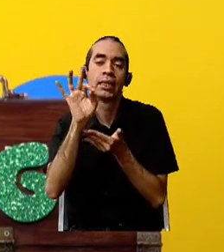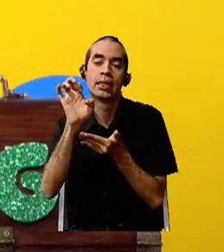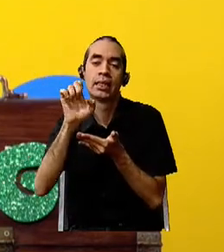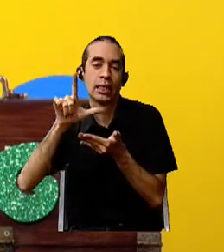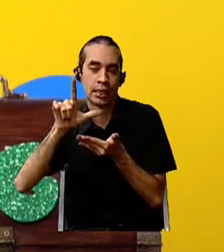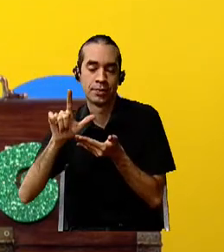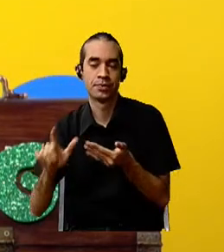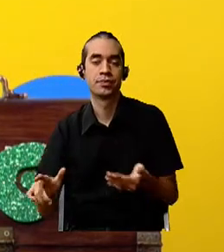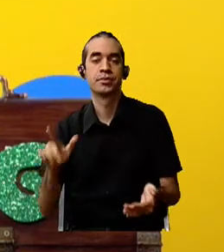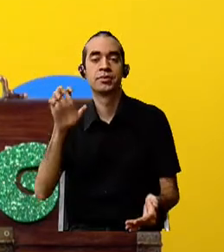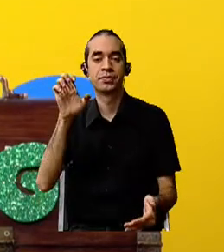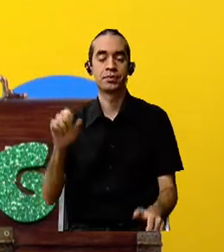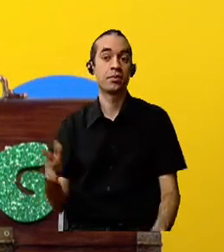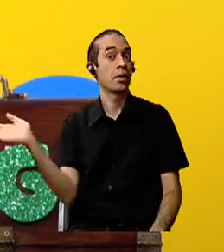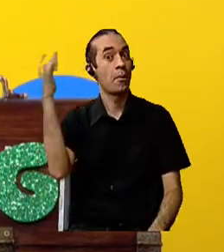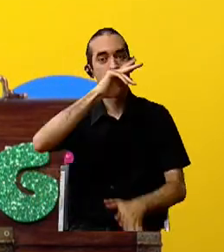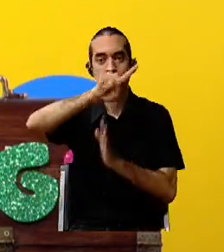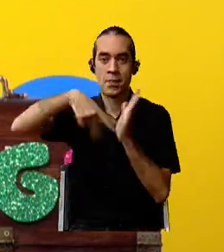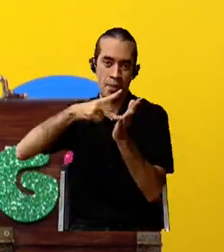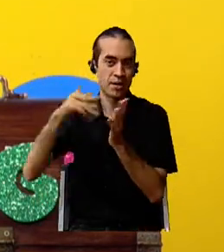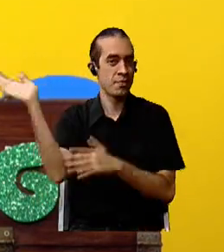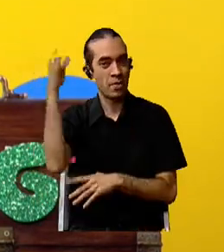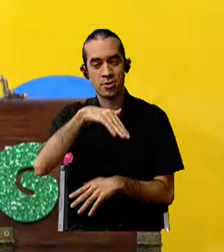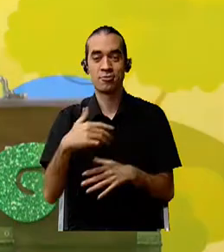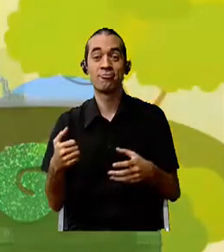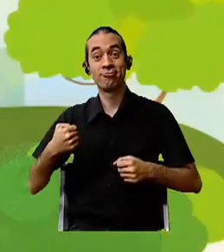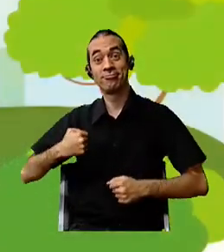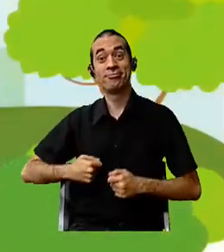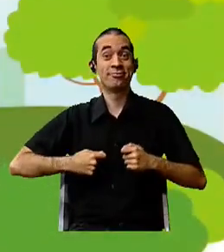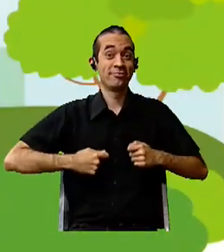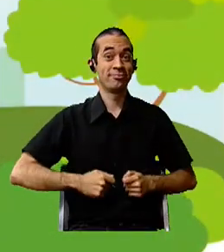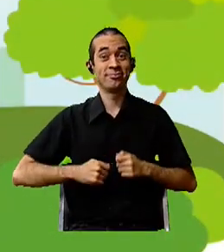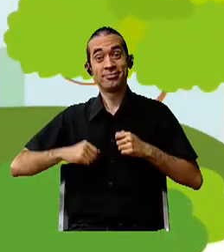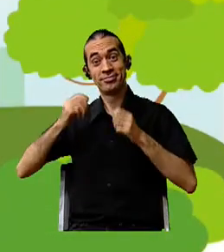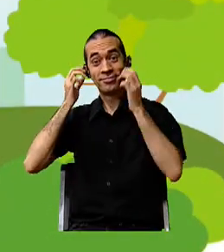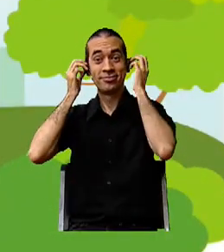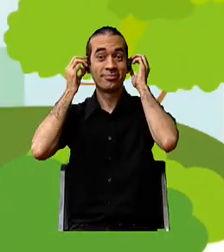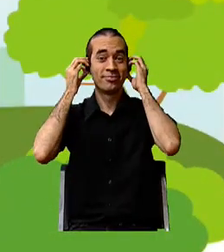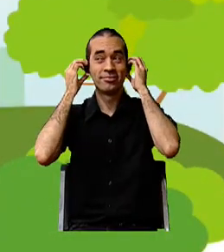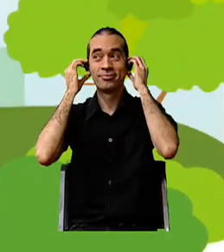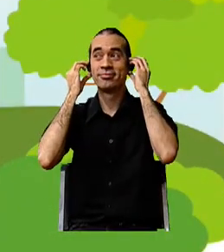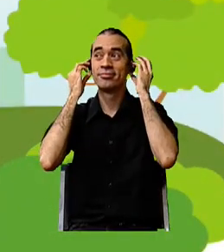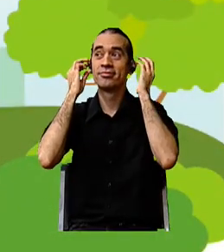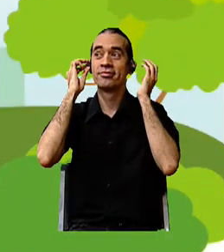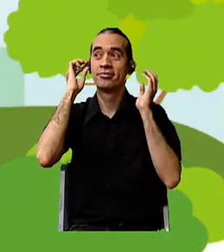So let's go to the park. Come and join me. Let's go. Let's go to the park.